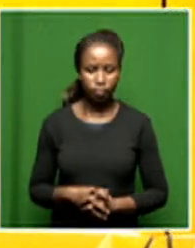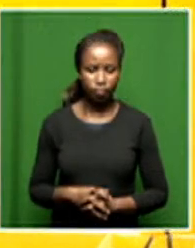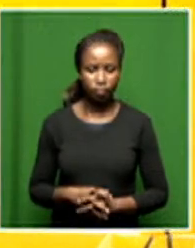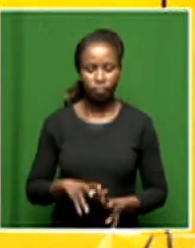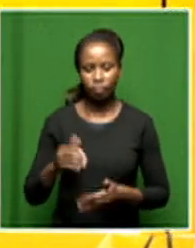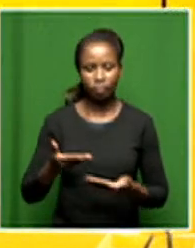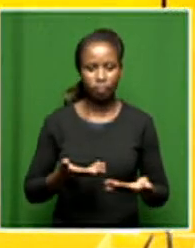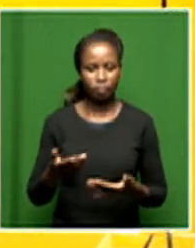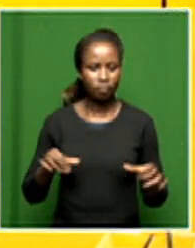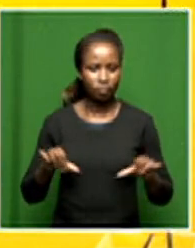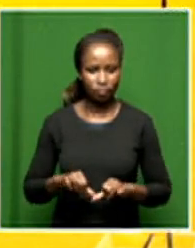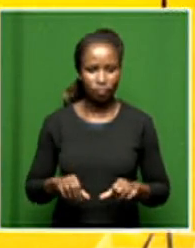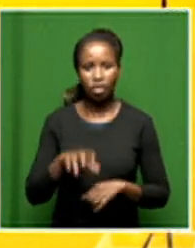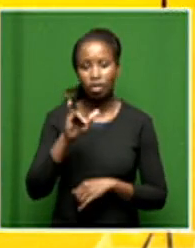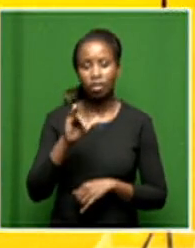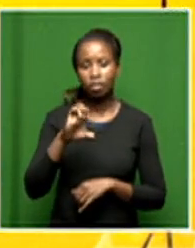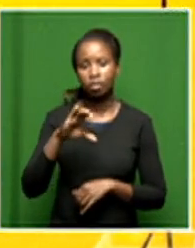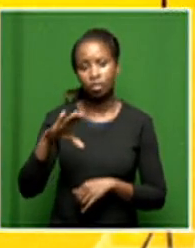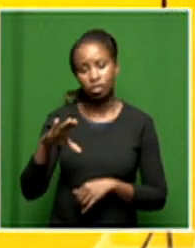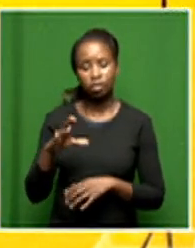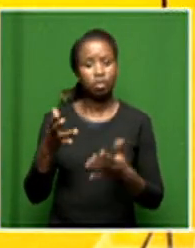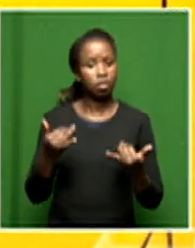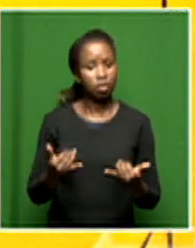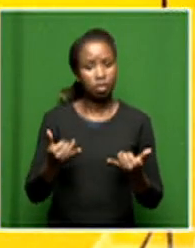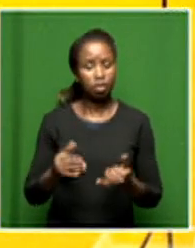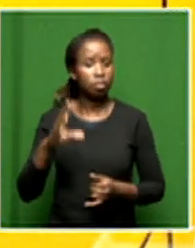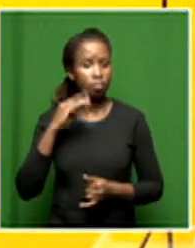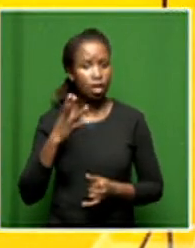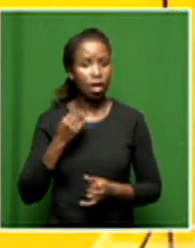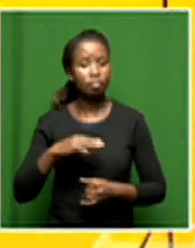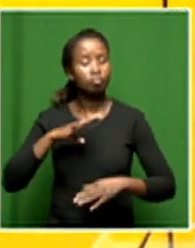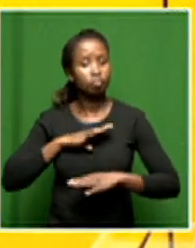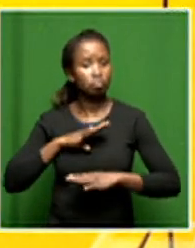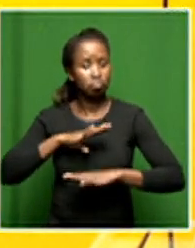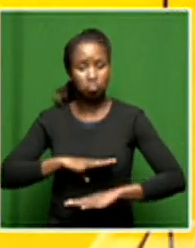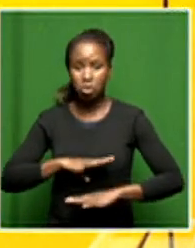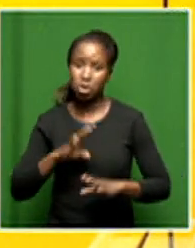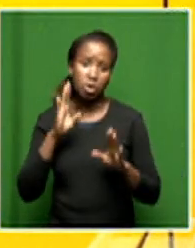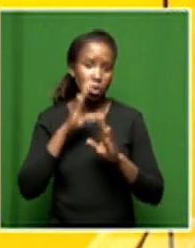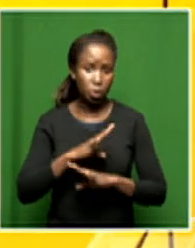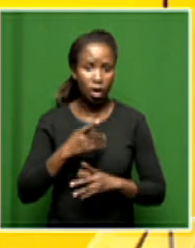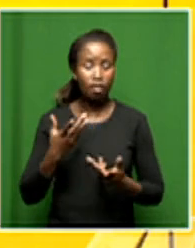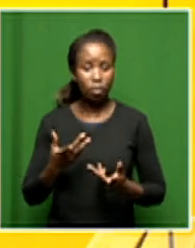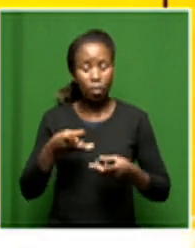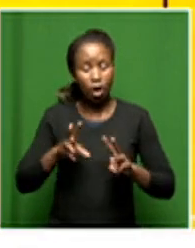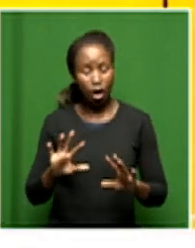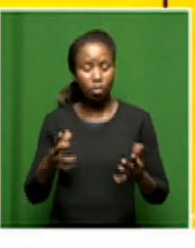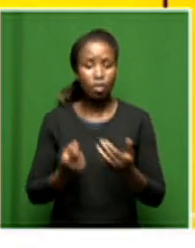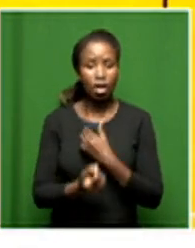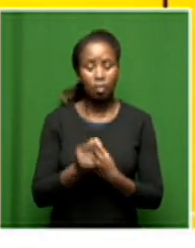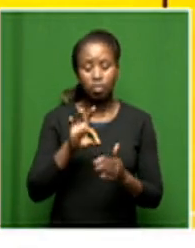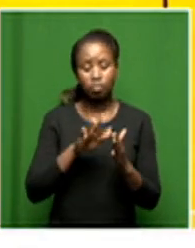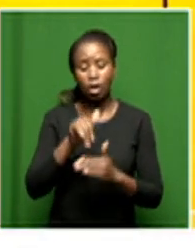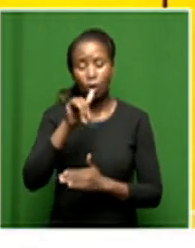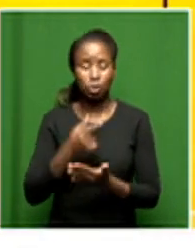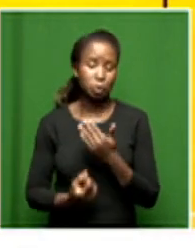Welcome back. Now, the Independent Electoral Commission, that's the IEC, has expressed satisfaction at the manner in which by-elections across the country